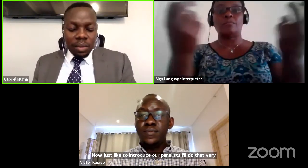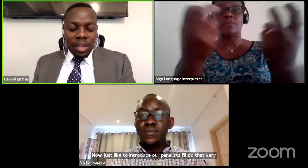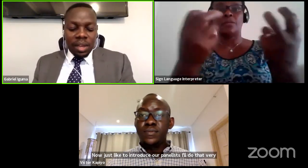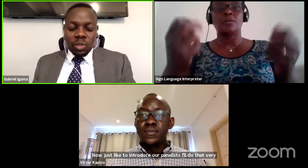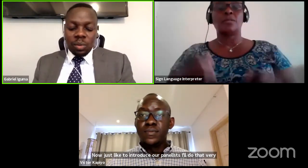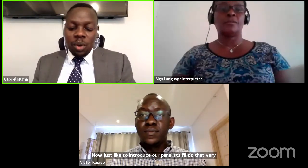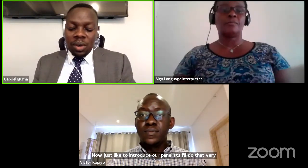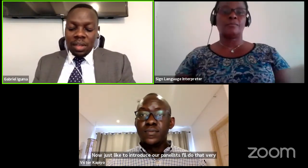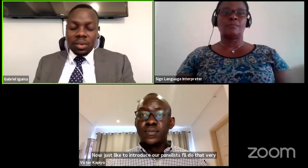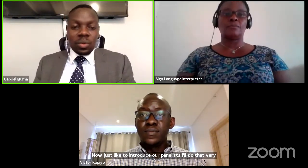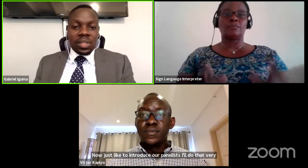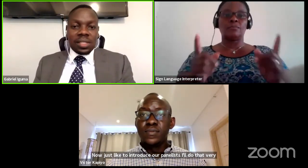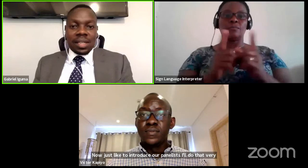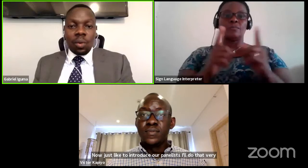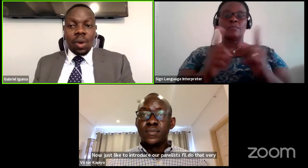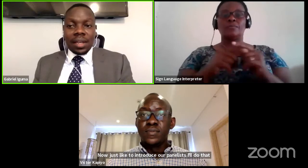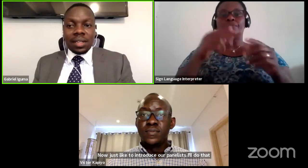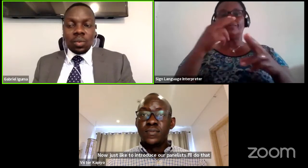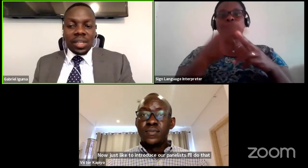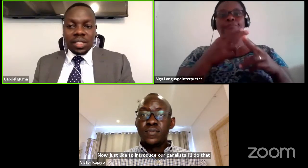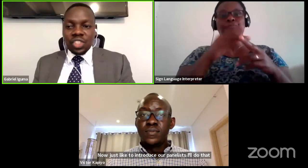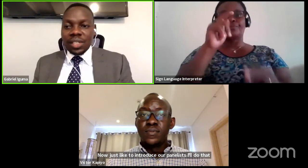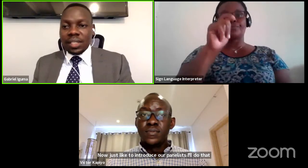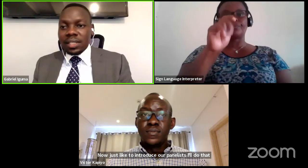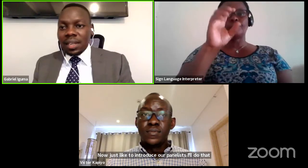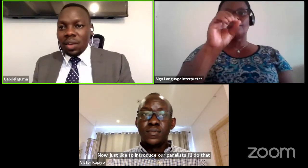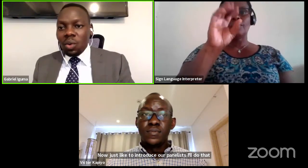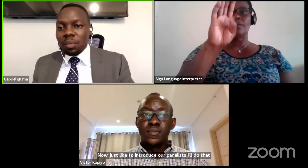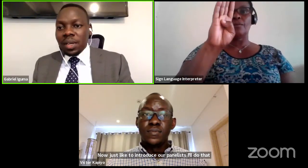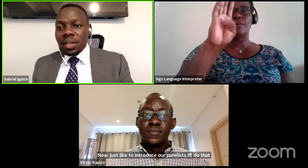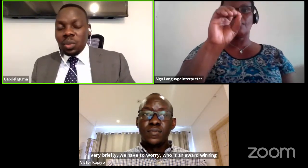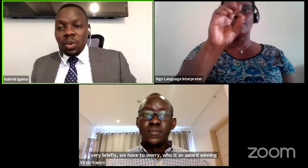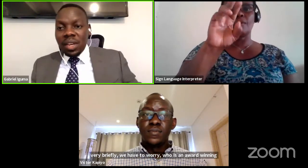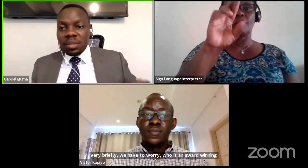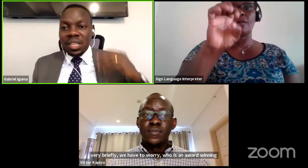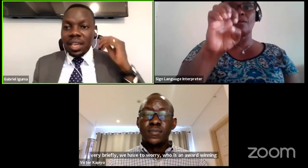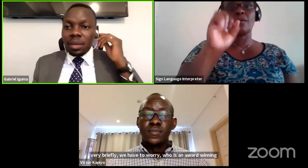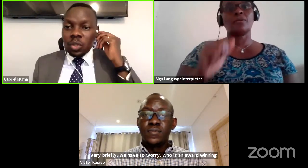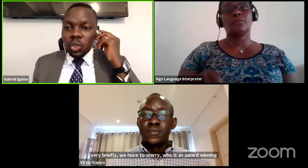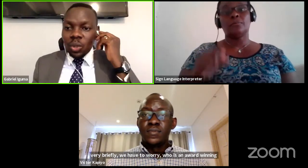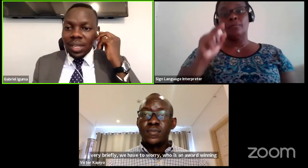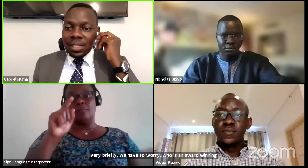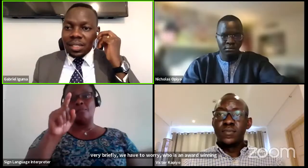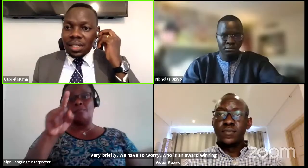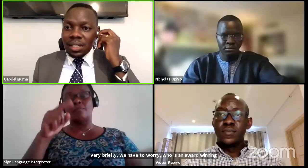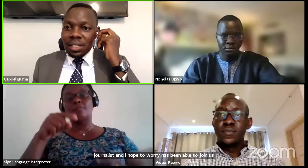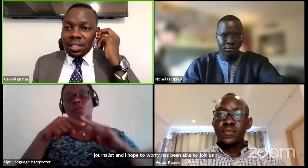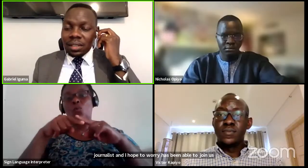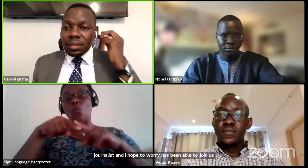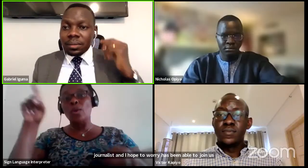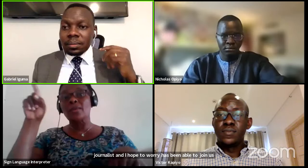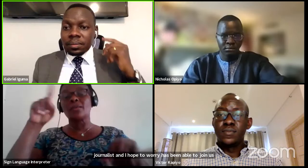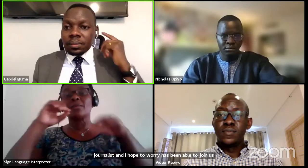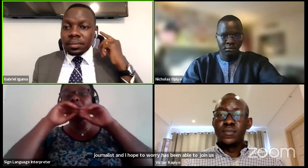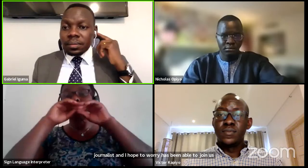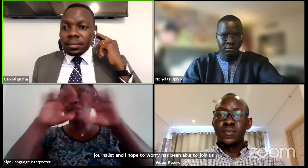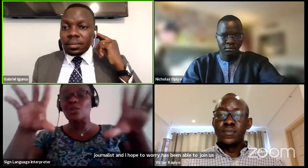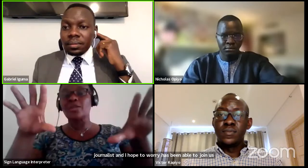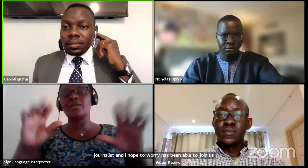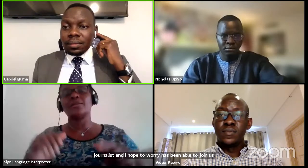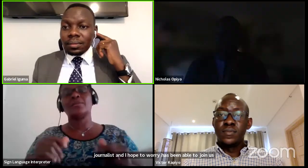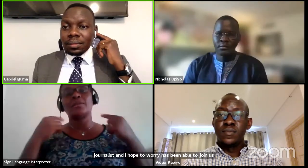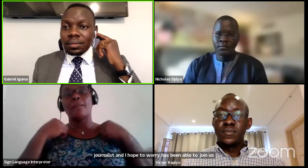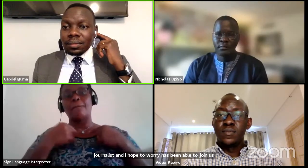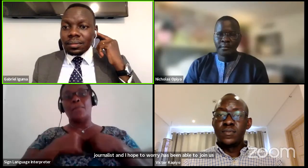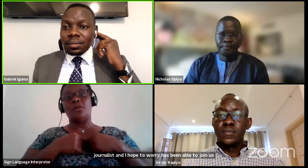briefly. We have Tobore, who is an award-winning journalist, and I hope Tobore has been able to join us.